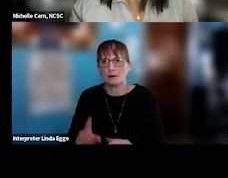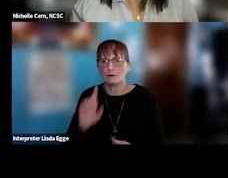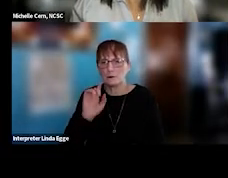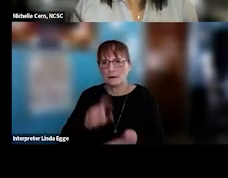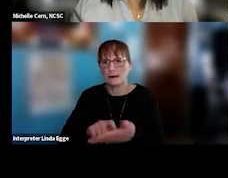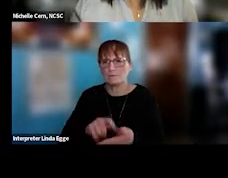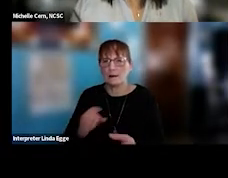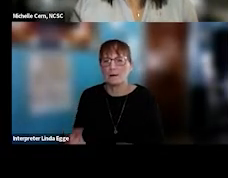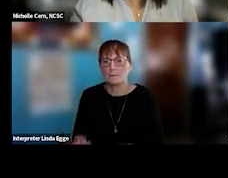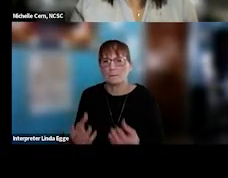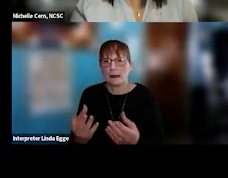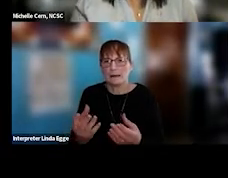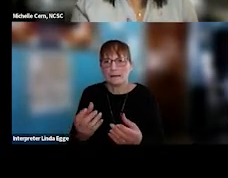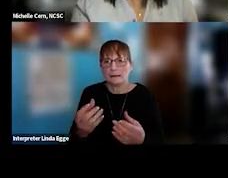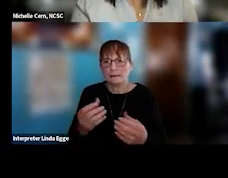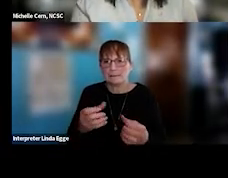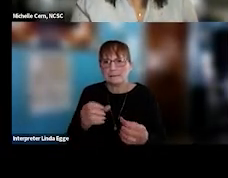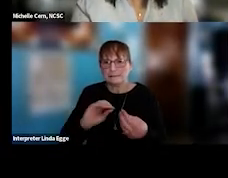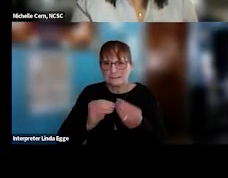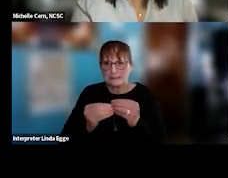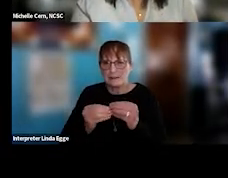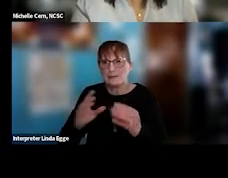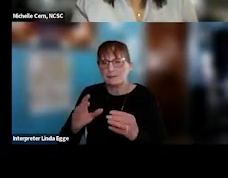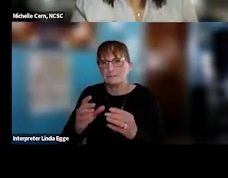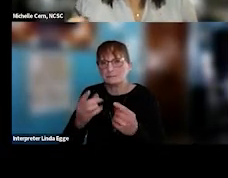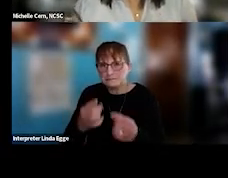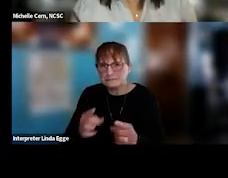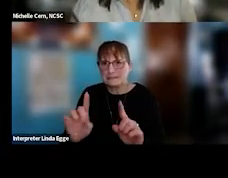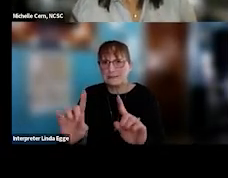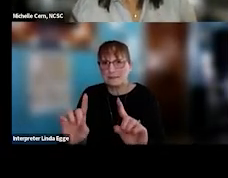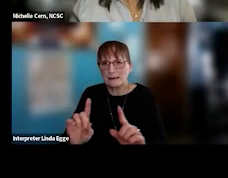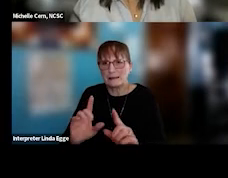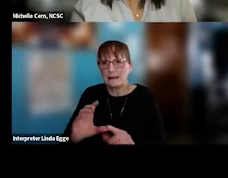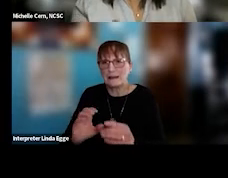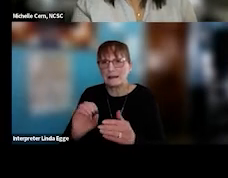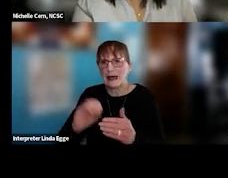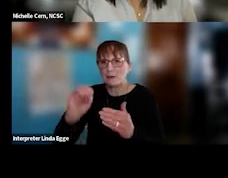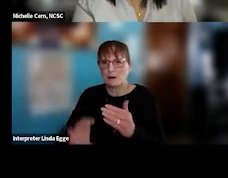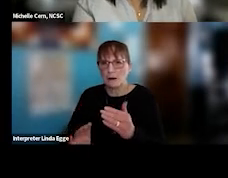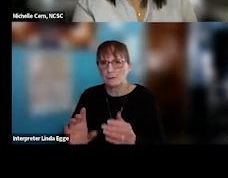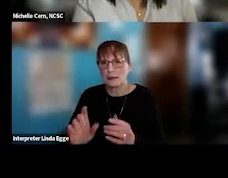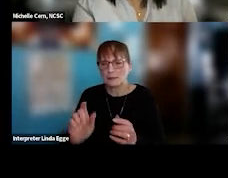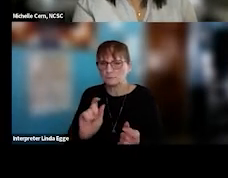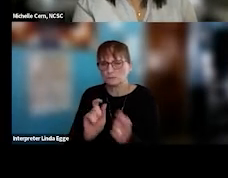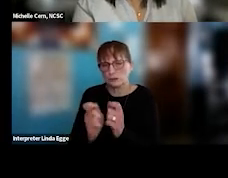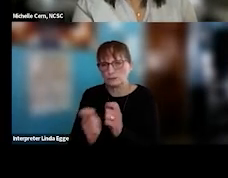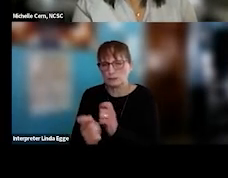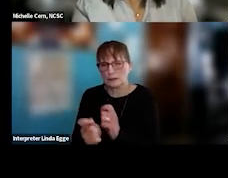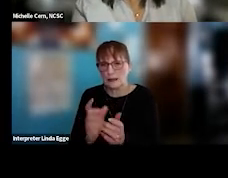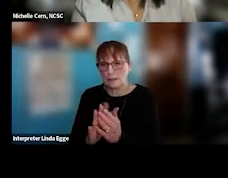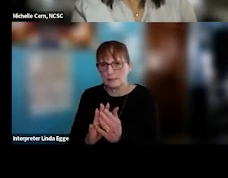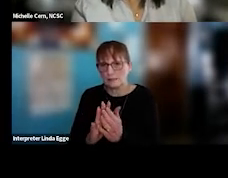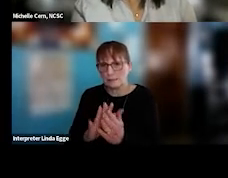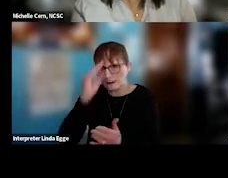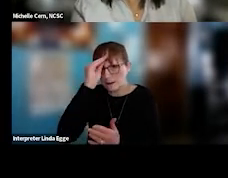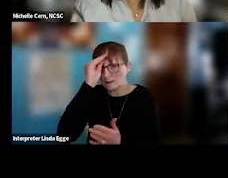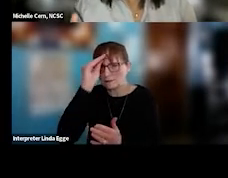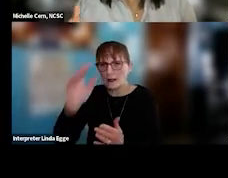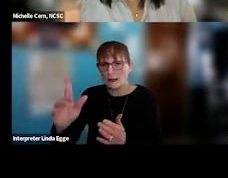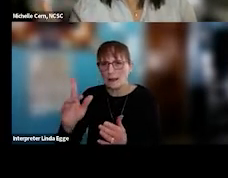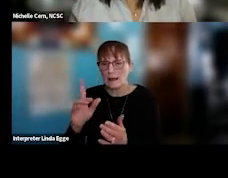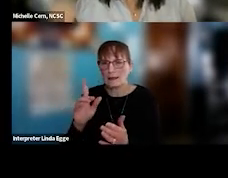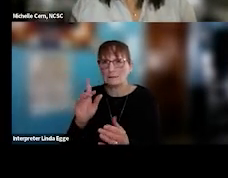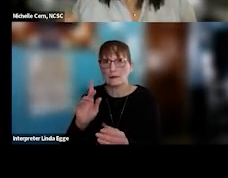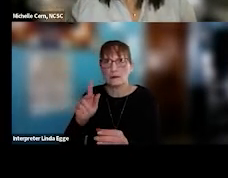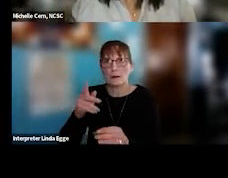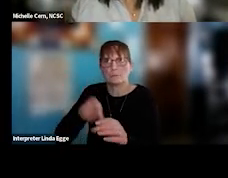significant outcomes in training appreciably shifting knowledge and or the attitudes of participating